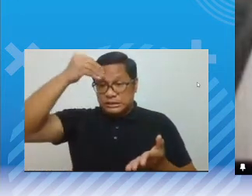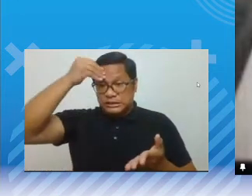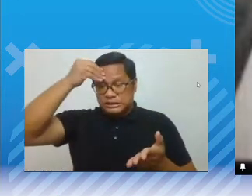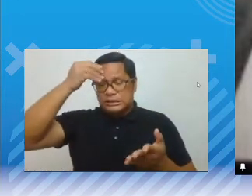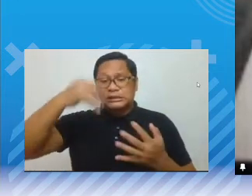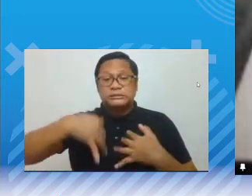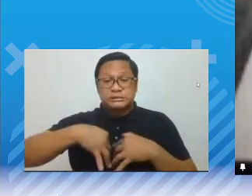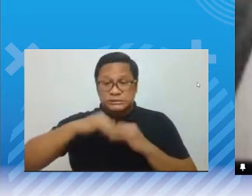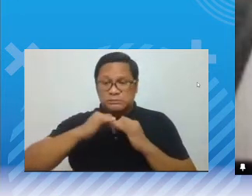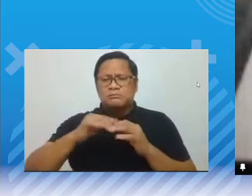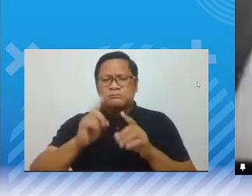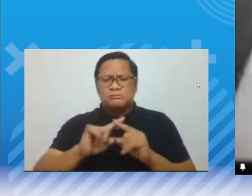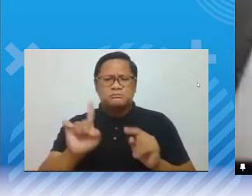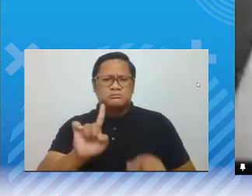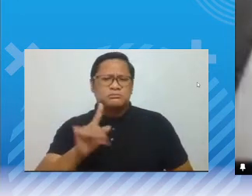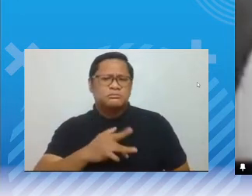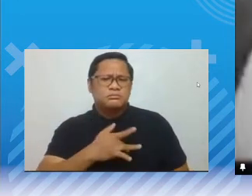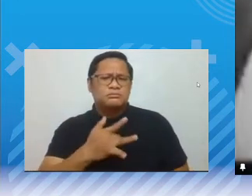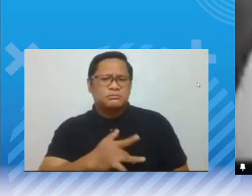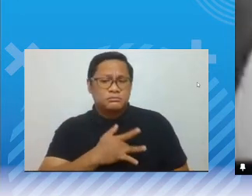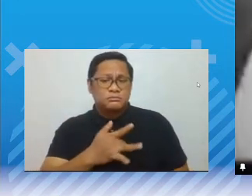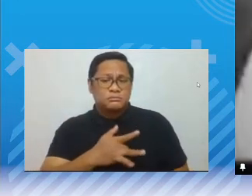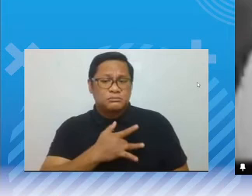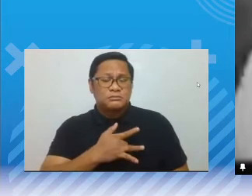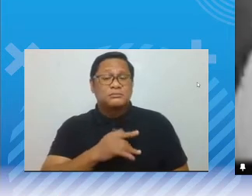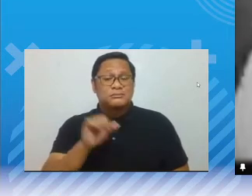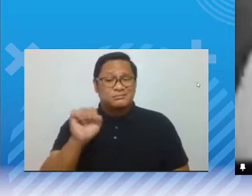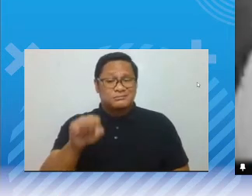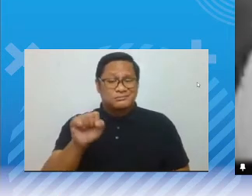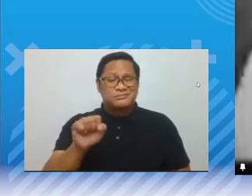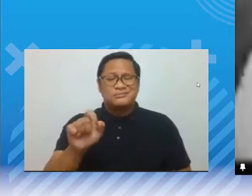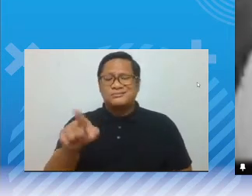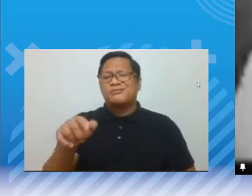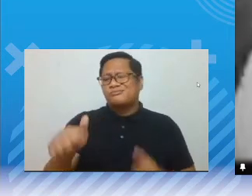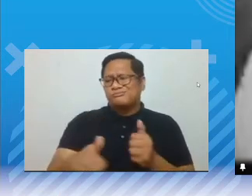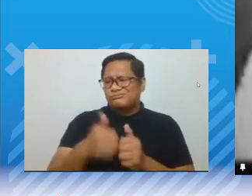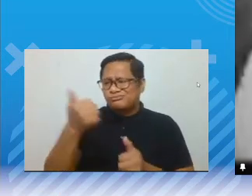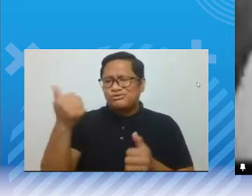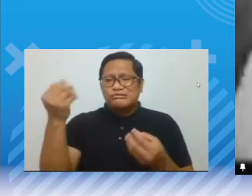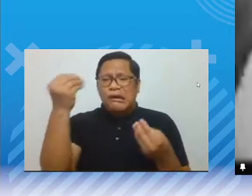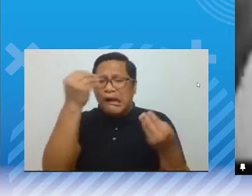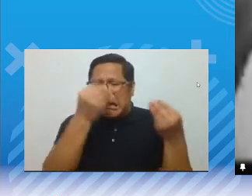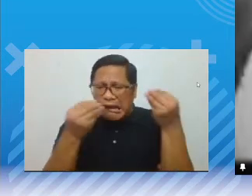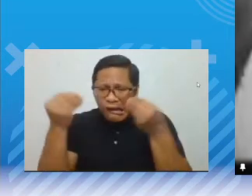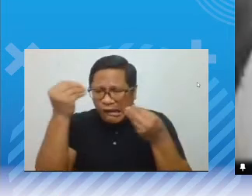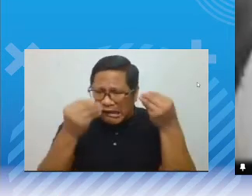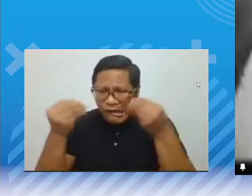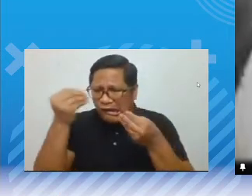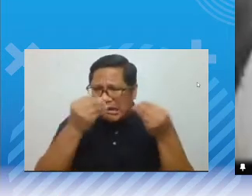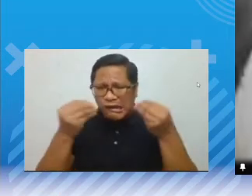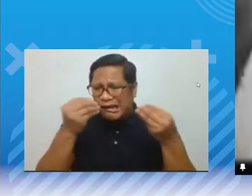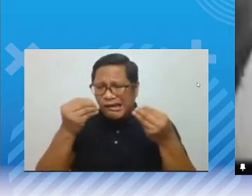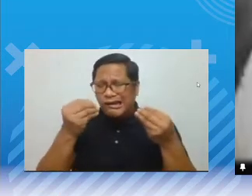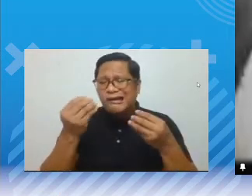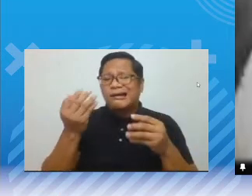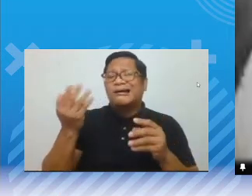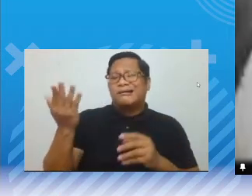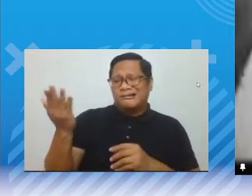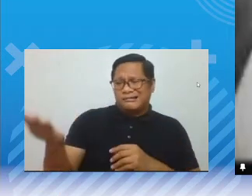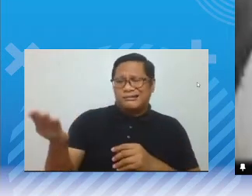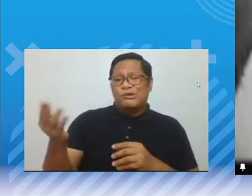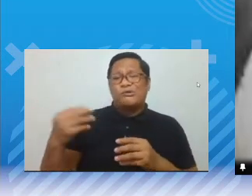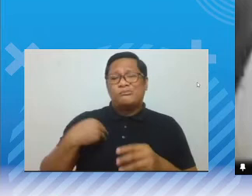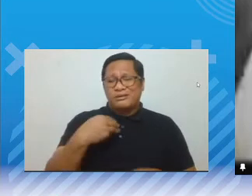Yet, I feel that they are the most confused component or